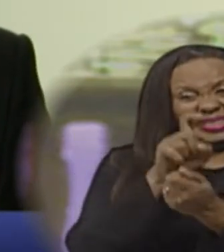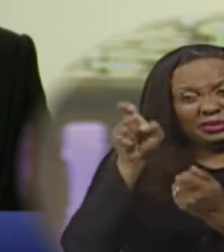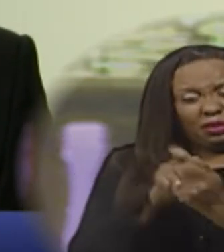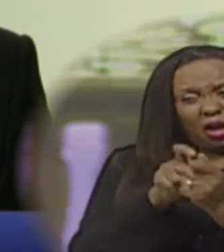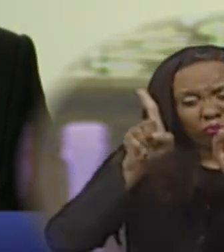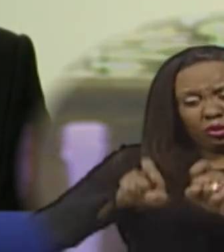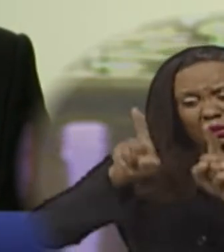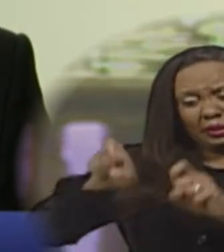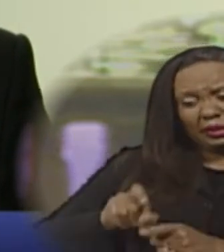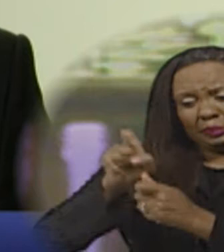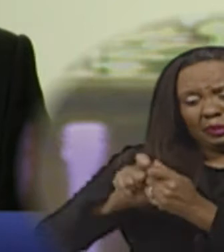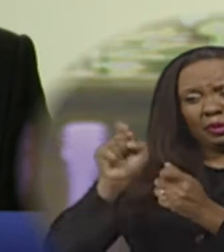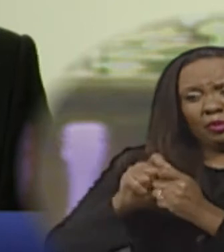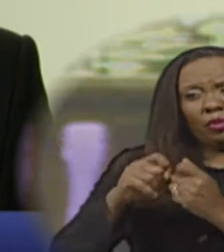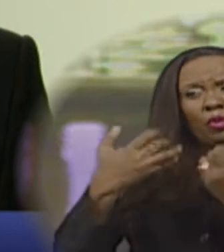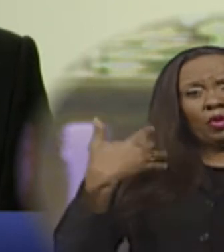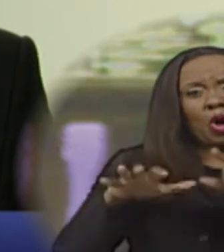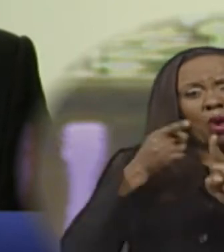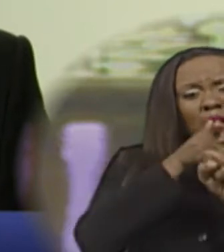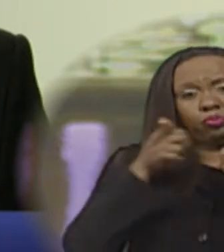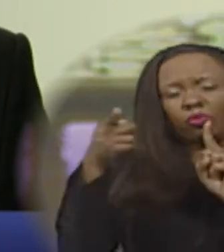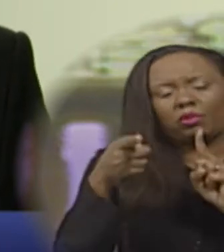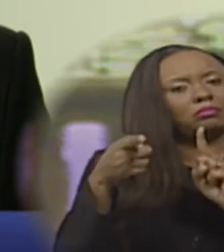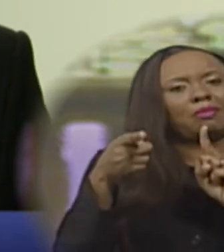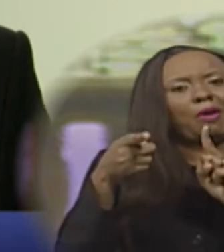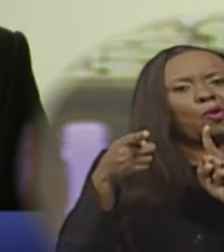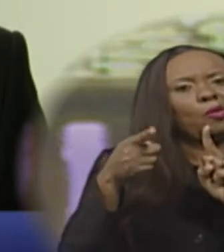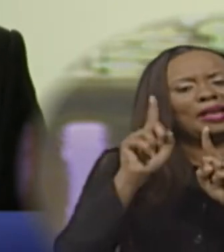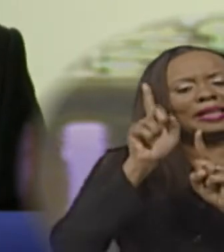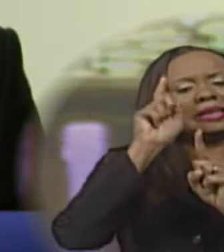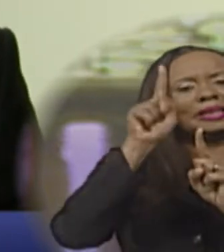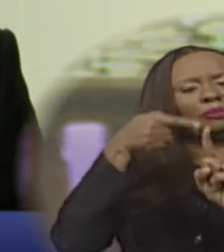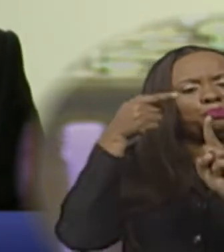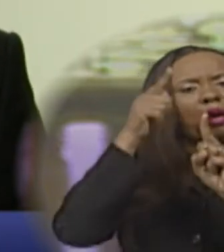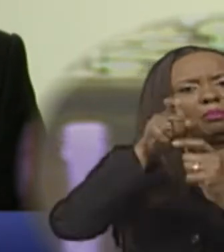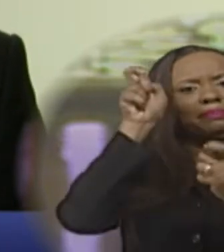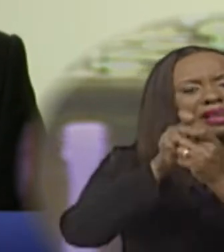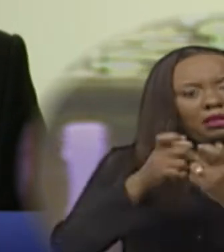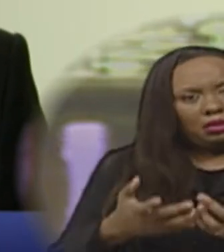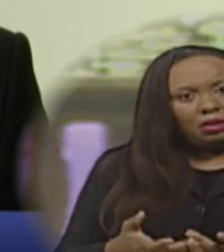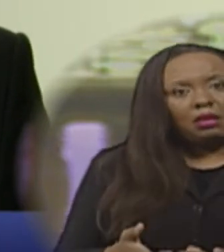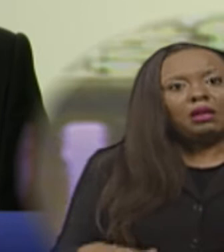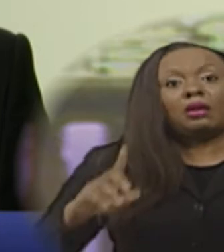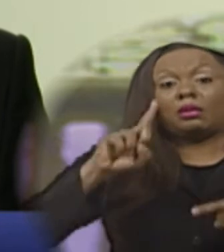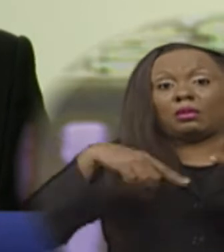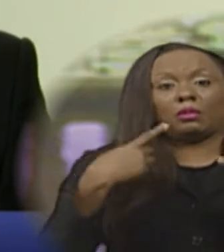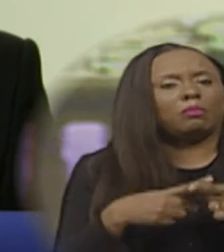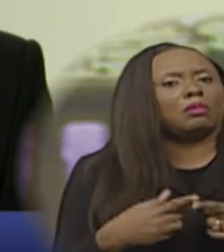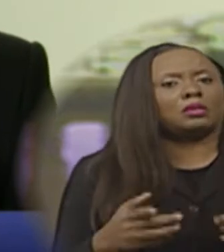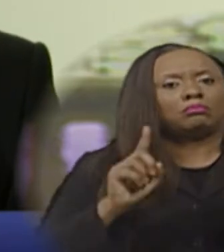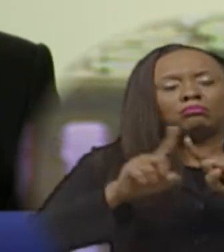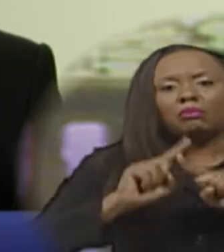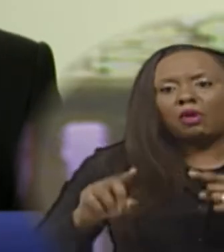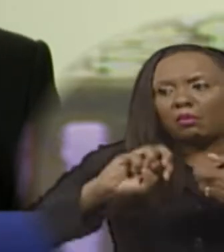something that we have ever compromised or will continue or will ever compromise. Whenever we have issues of concern, there is a